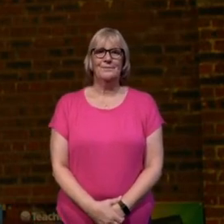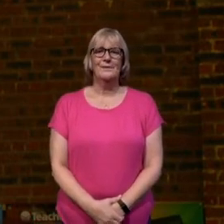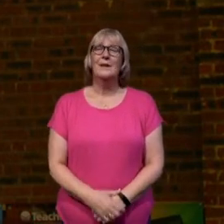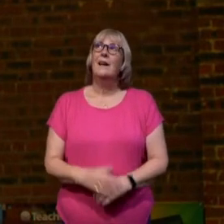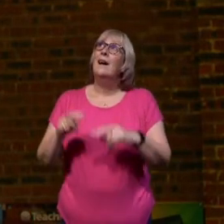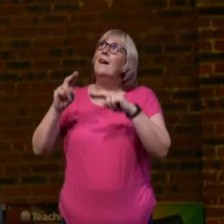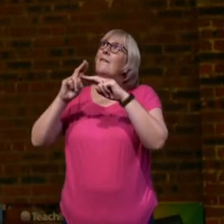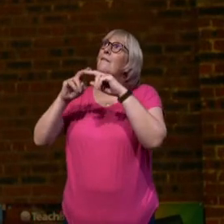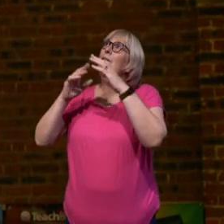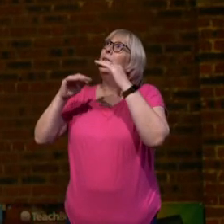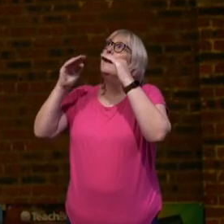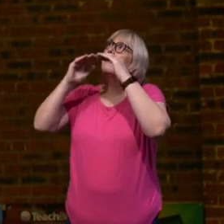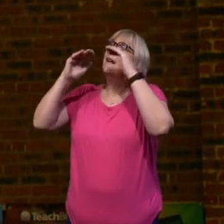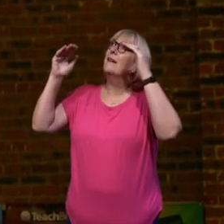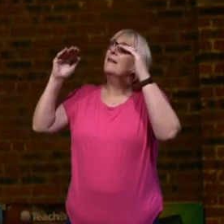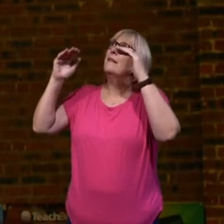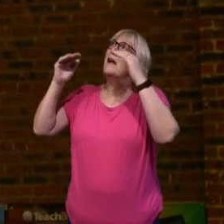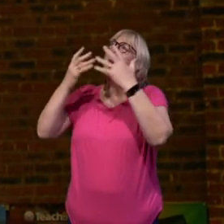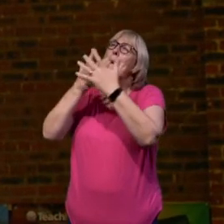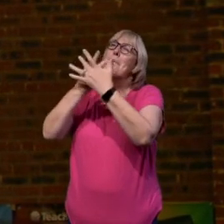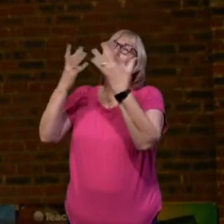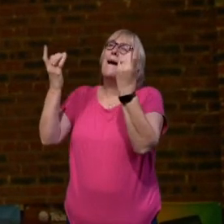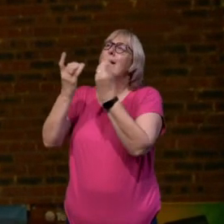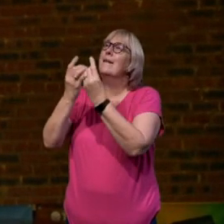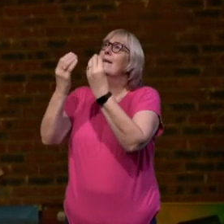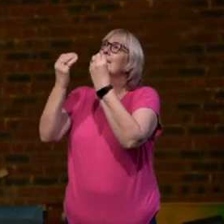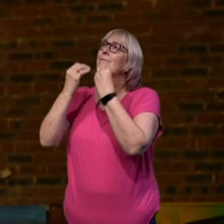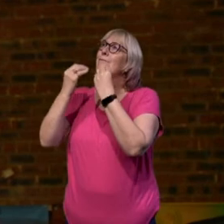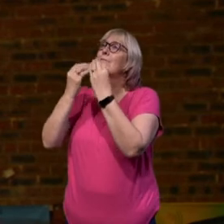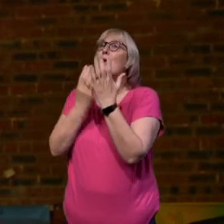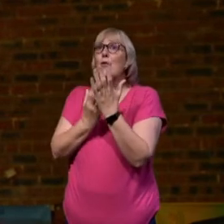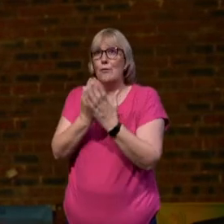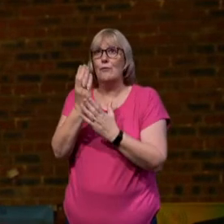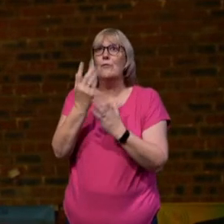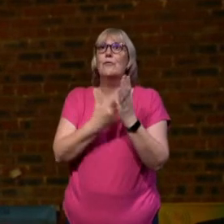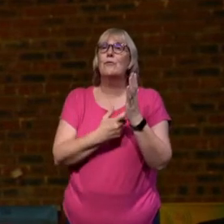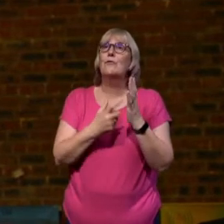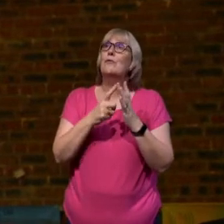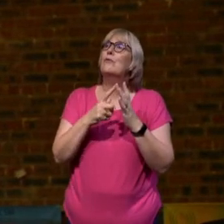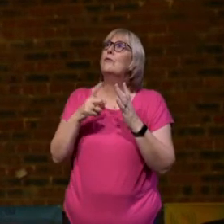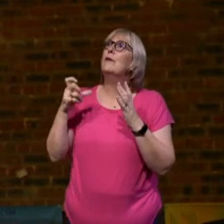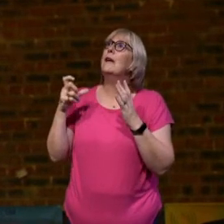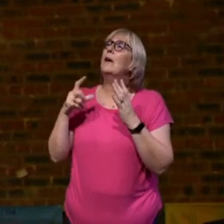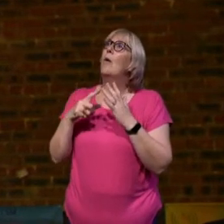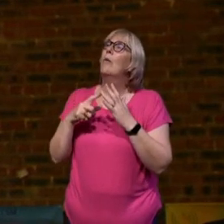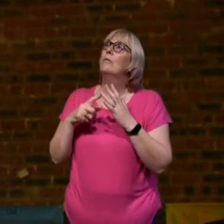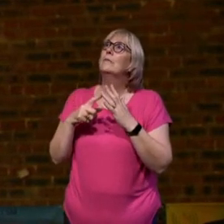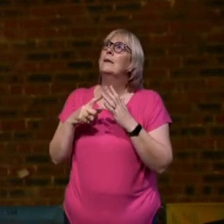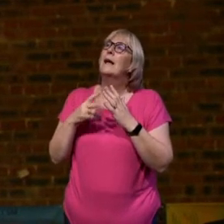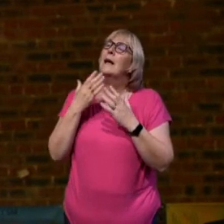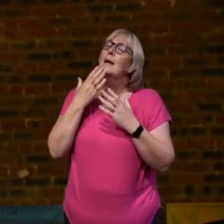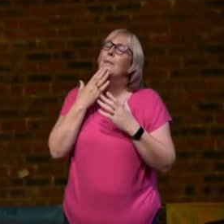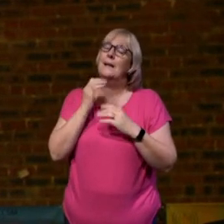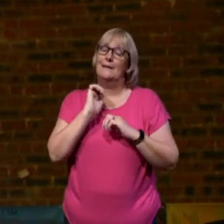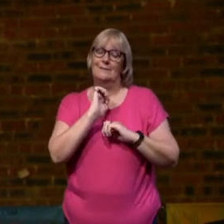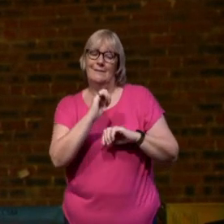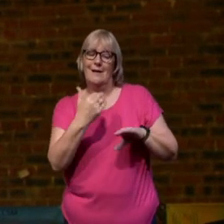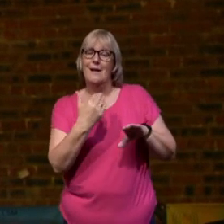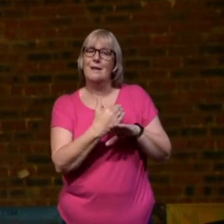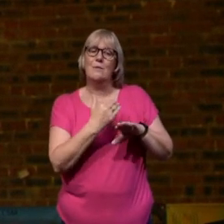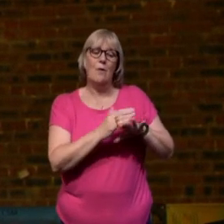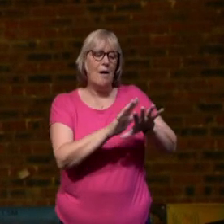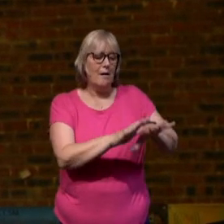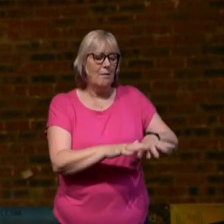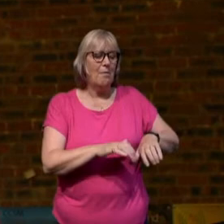Heavenly Father, thank you for all that you've taught us this week through Rico. Pray that you would continue to bless his ministry at All